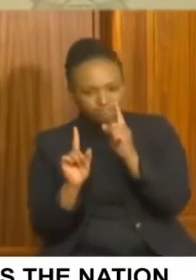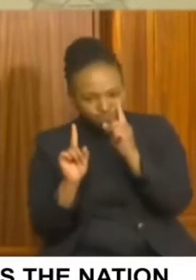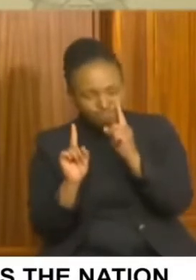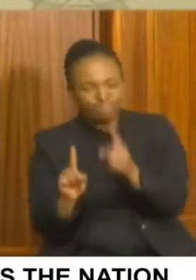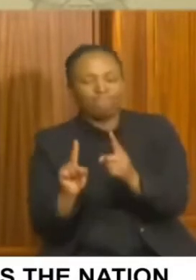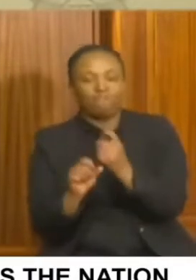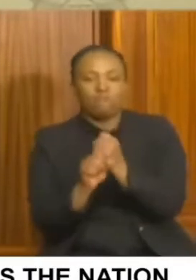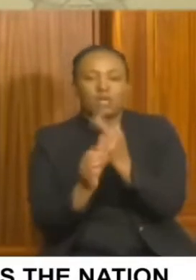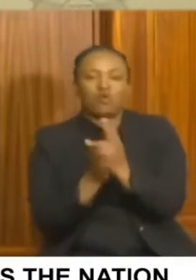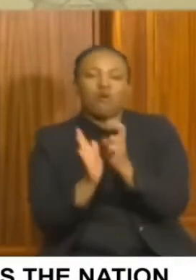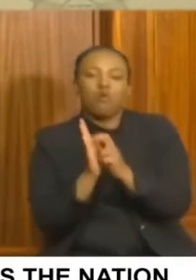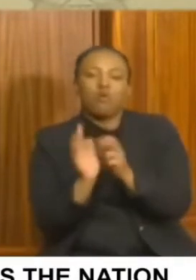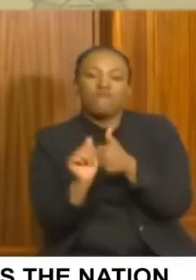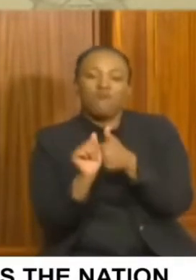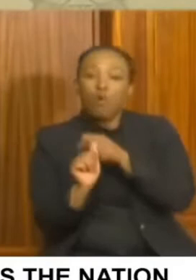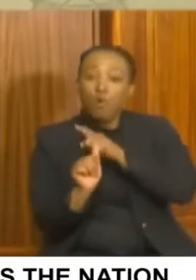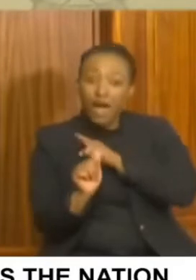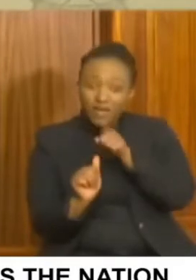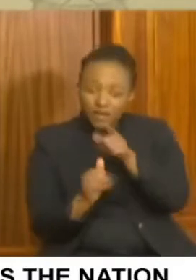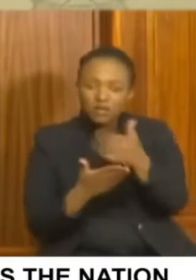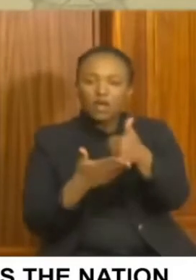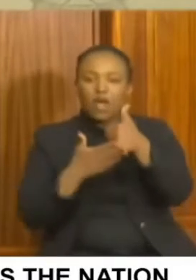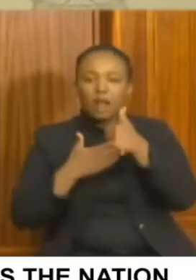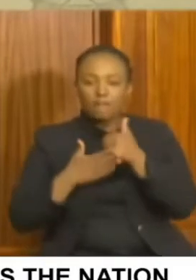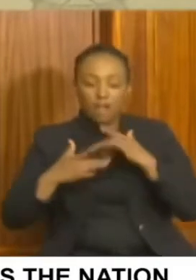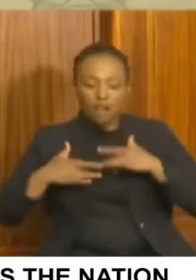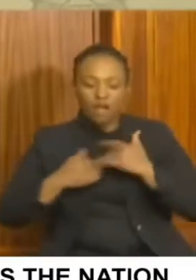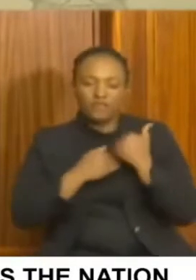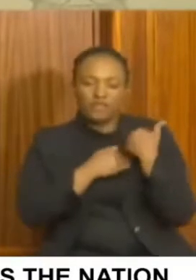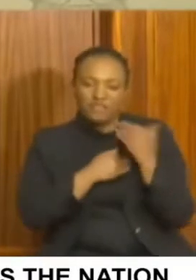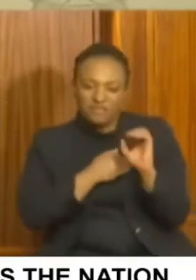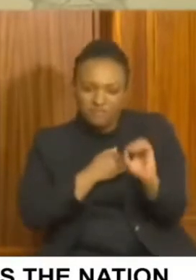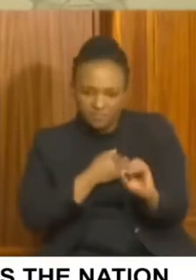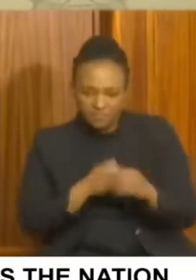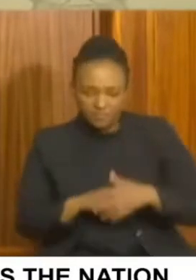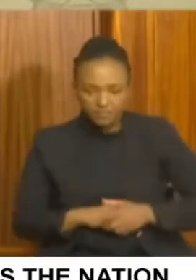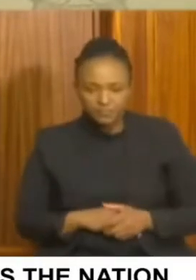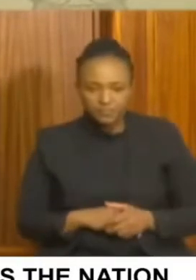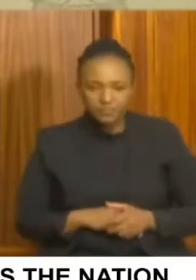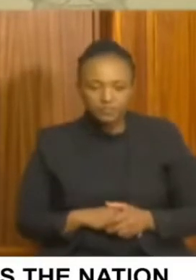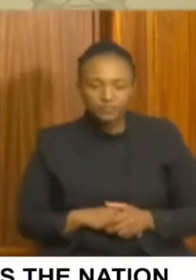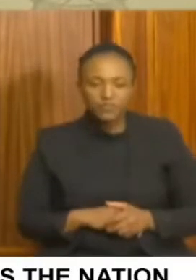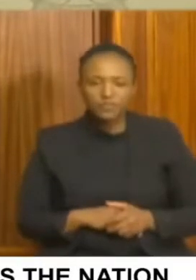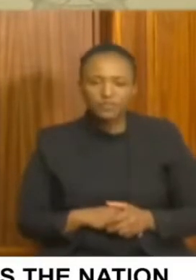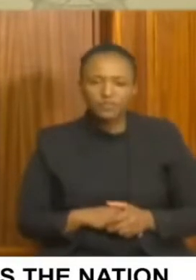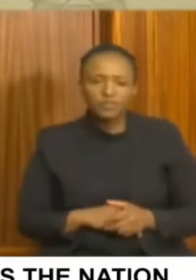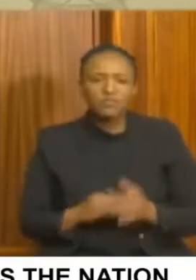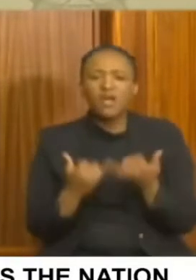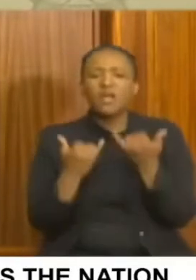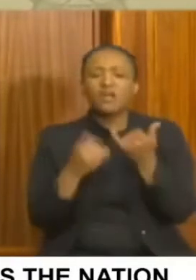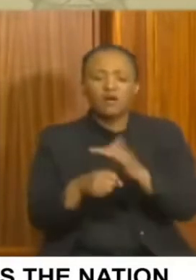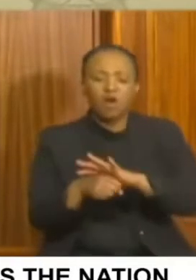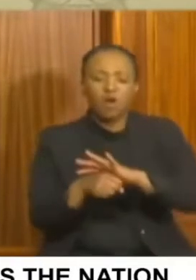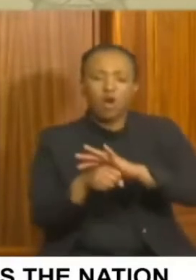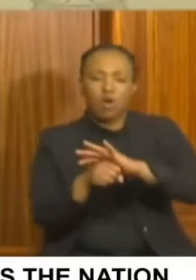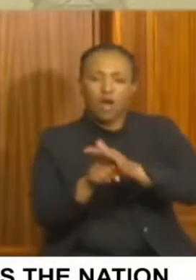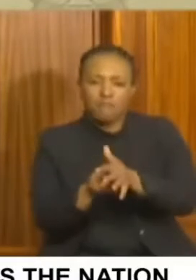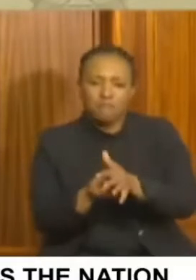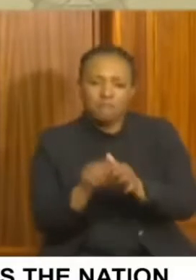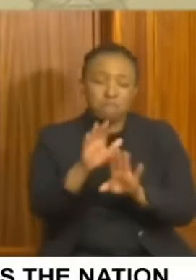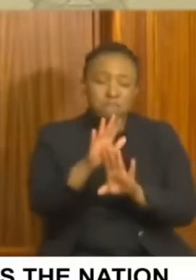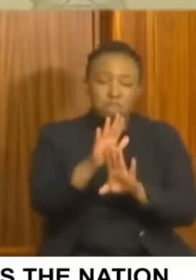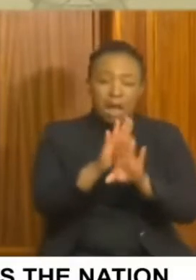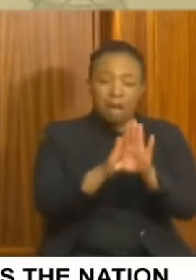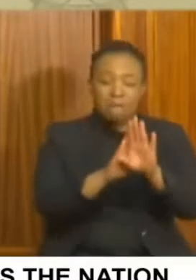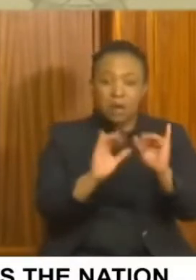our lives. But I love Jacques Cousteau. In view of the rising infections, the cabinet